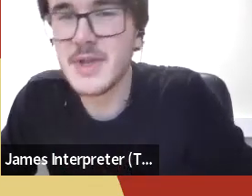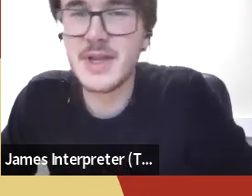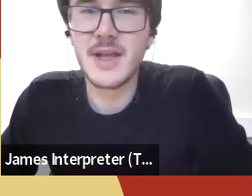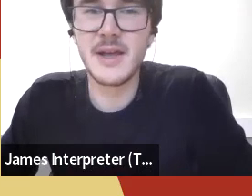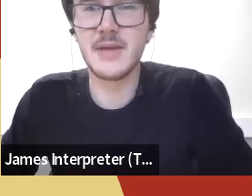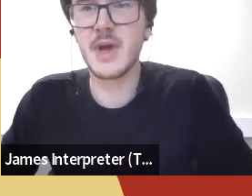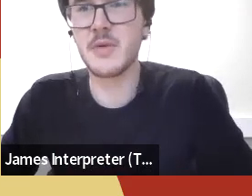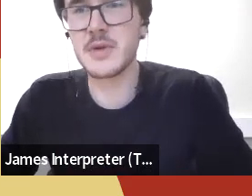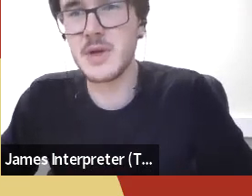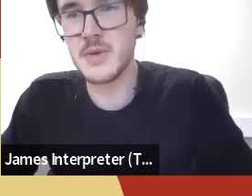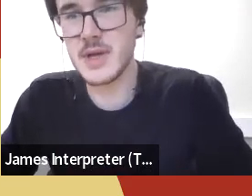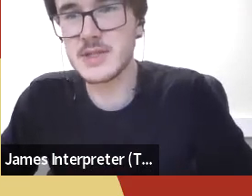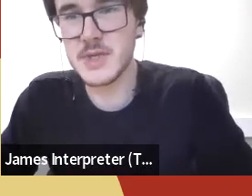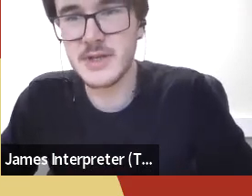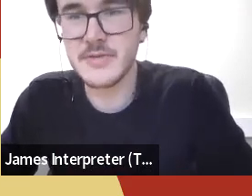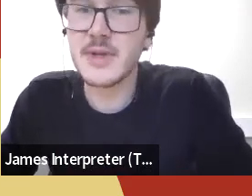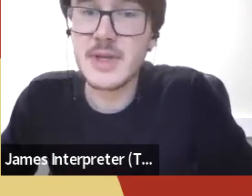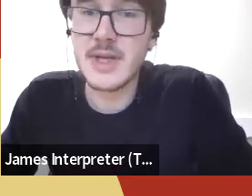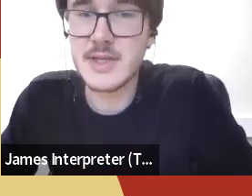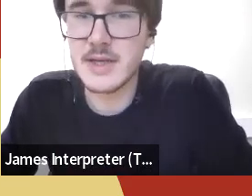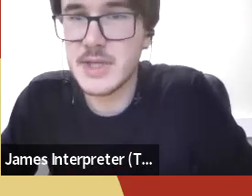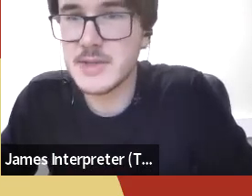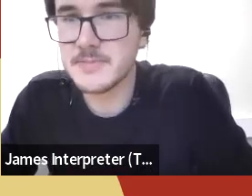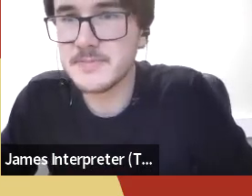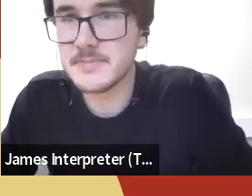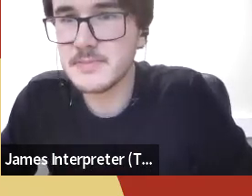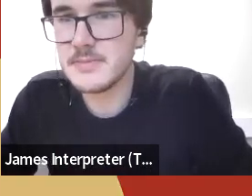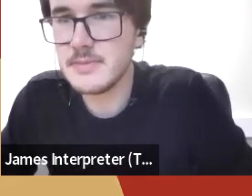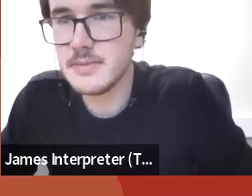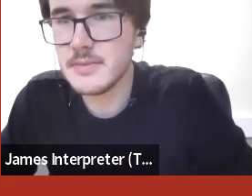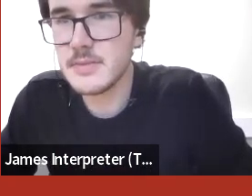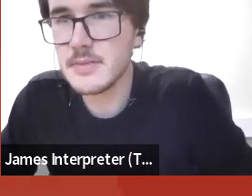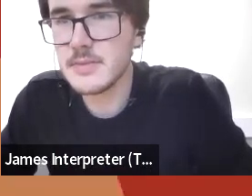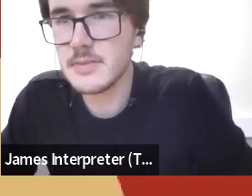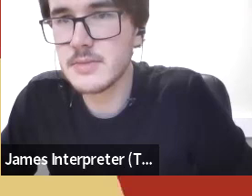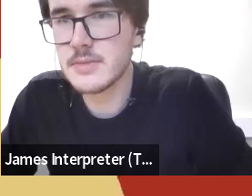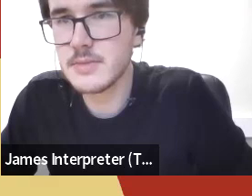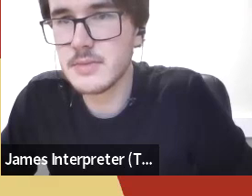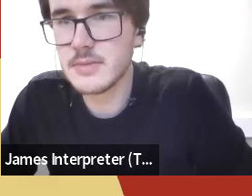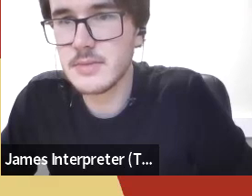person. I want to be known as myself. Next slide, please.